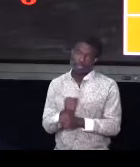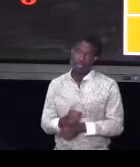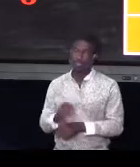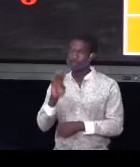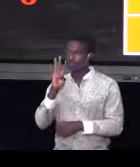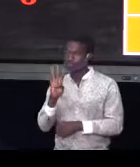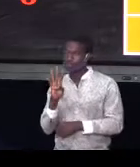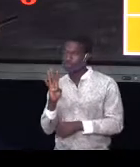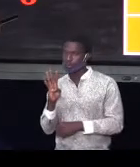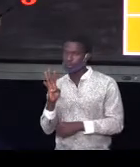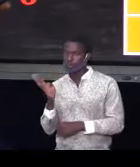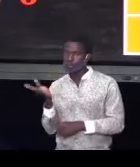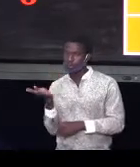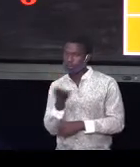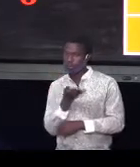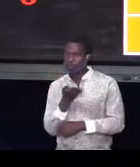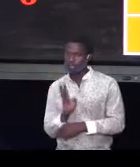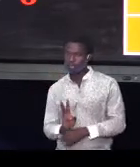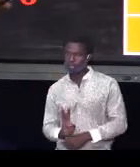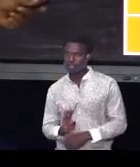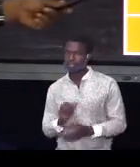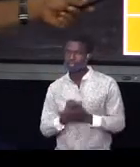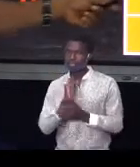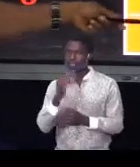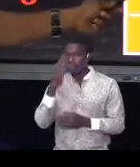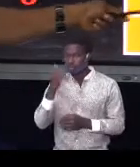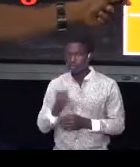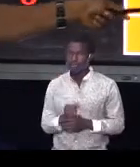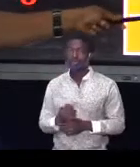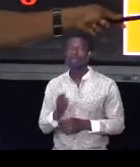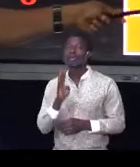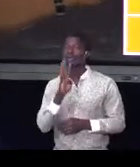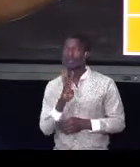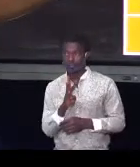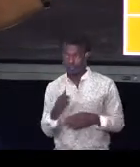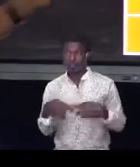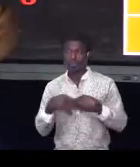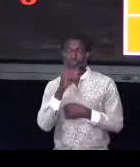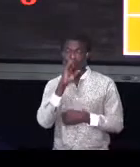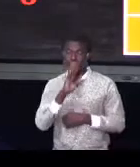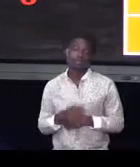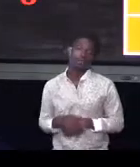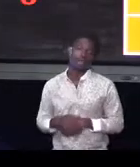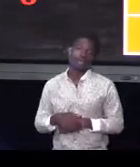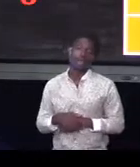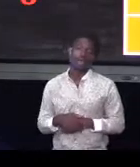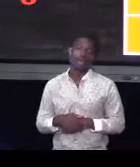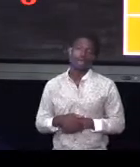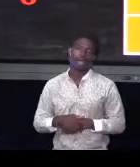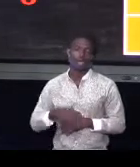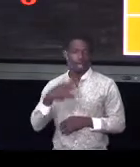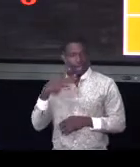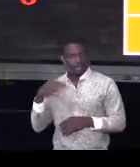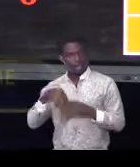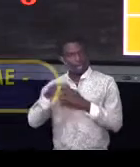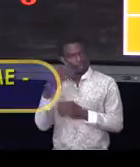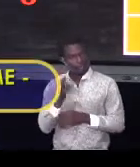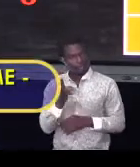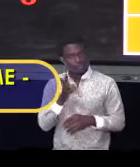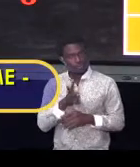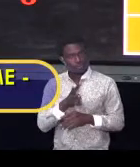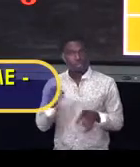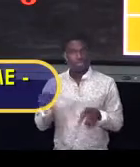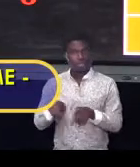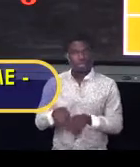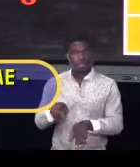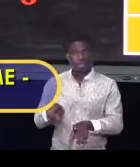2 is 4, 3 times 2 is 6. And that is why here, 4 rooms are shaded out of 6. Okay, but the fractions are still the same,